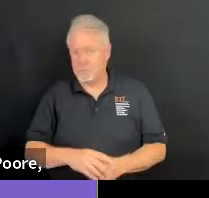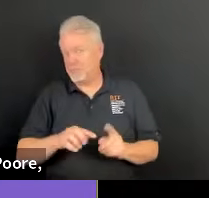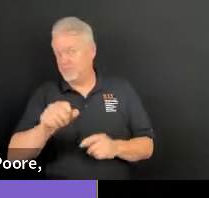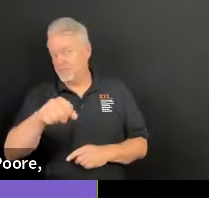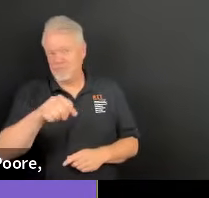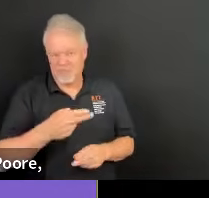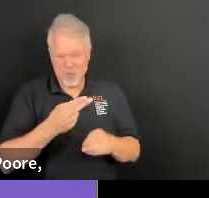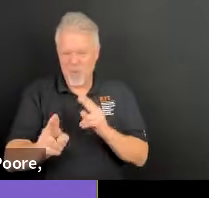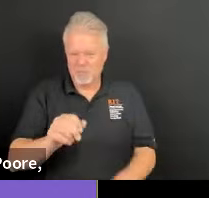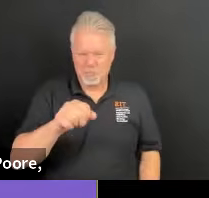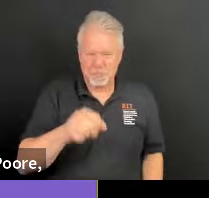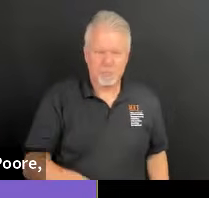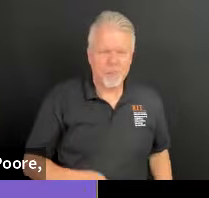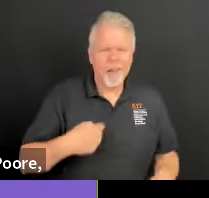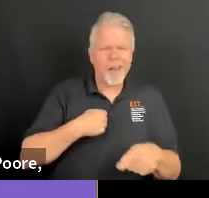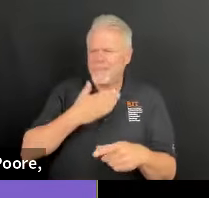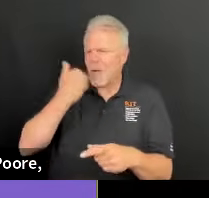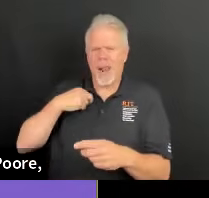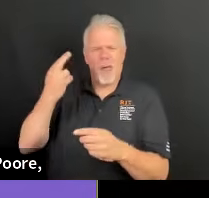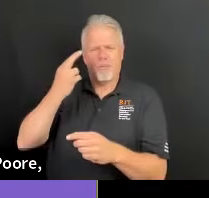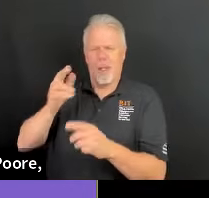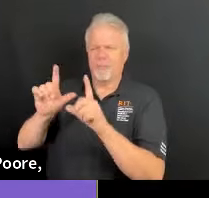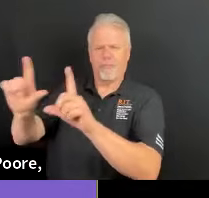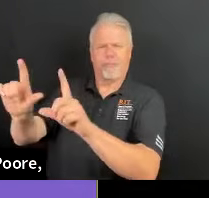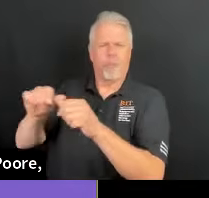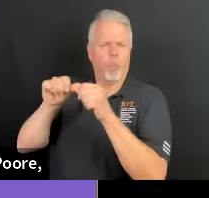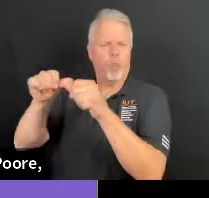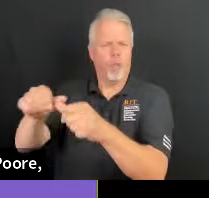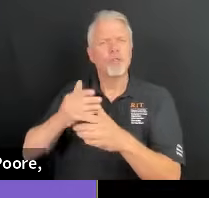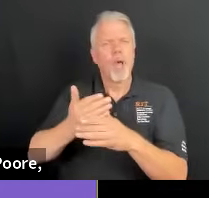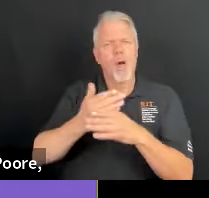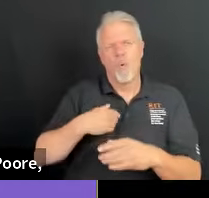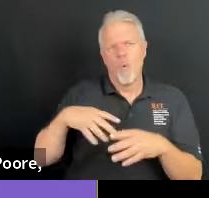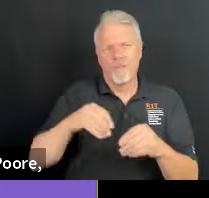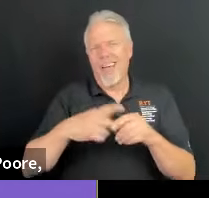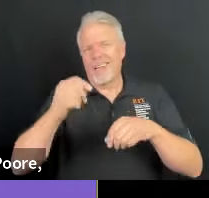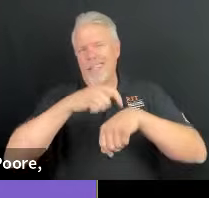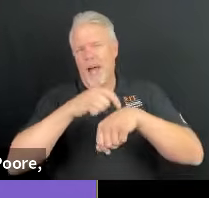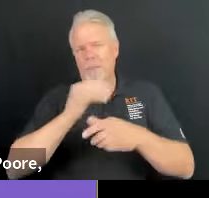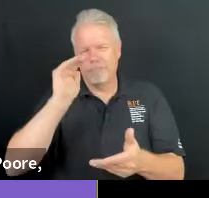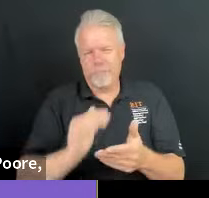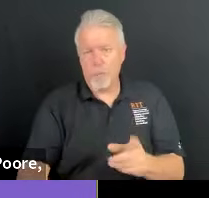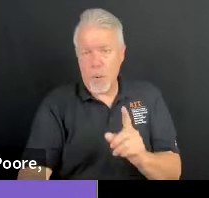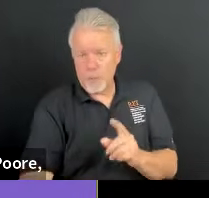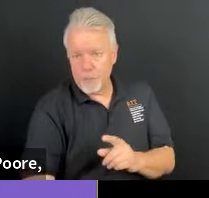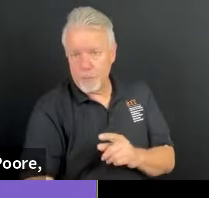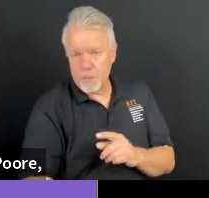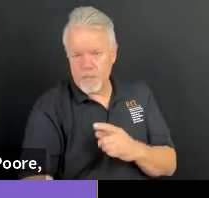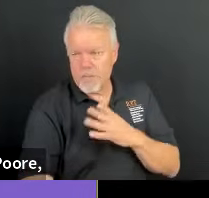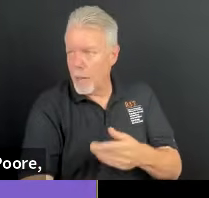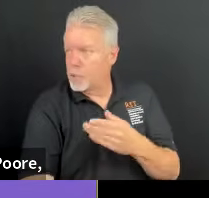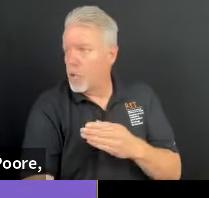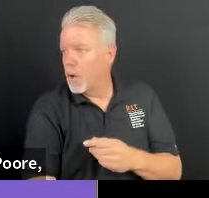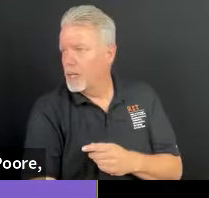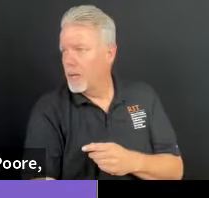change to that. And that's over time, we can have more individuals that are in the professionals in there. You know, I can see that